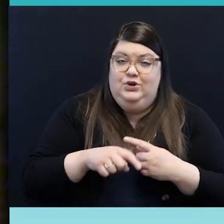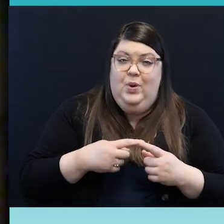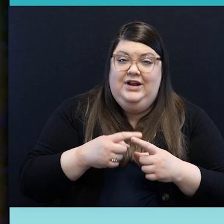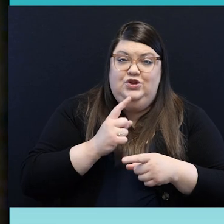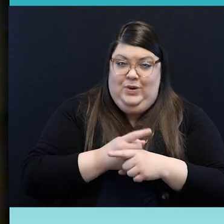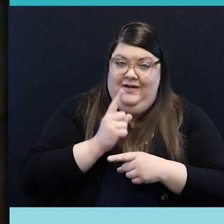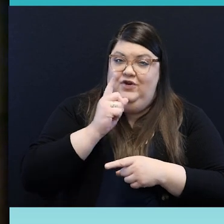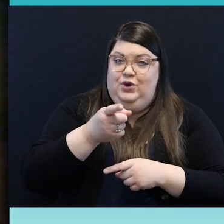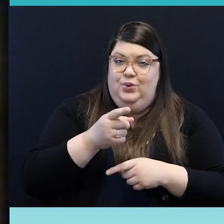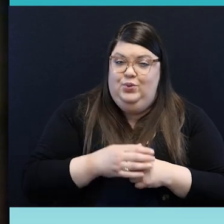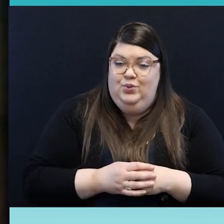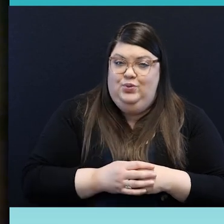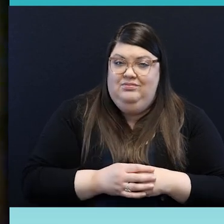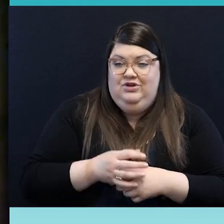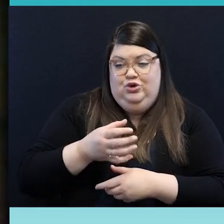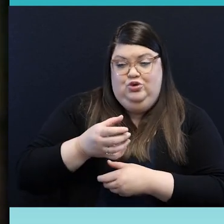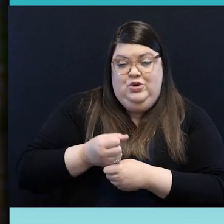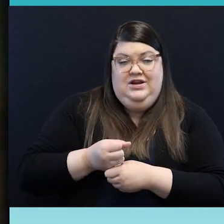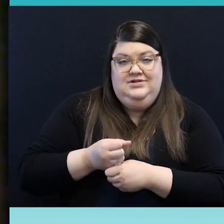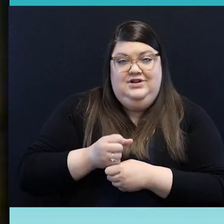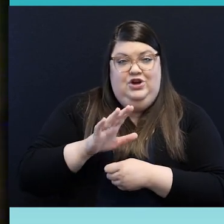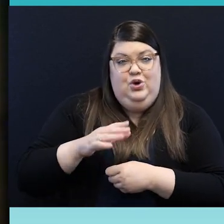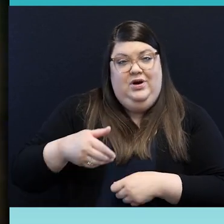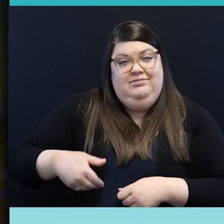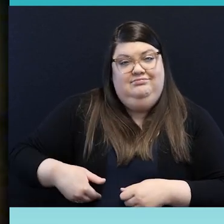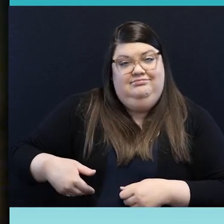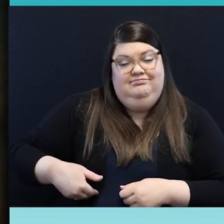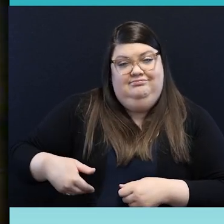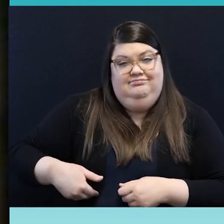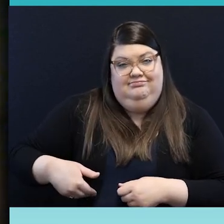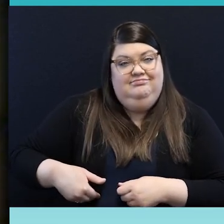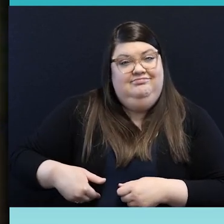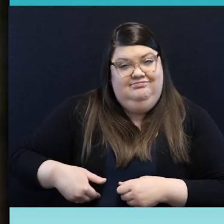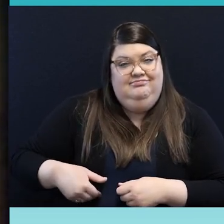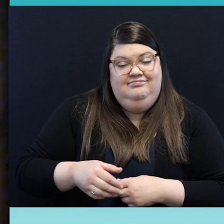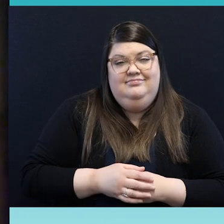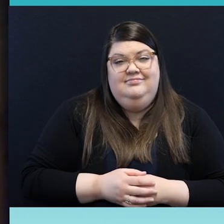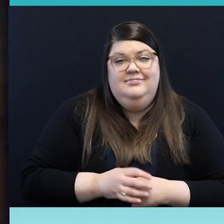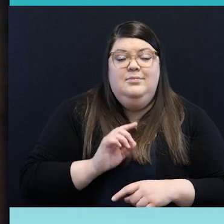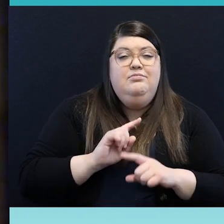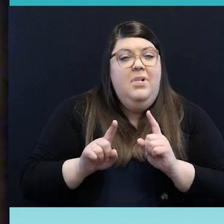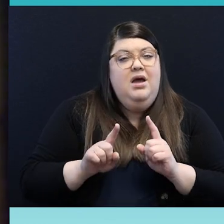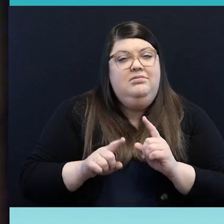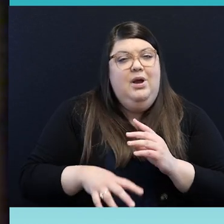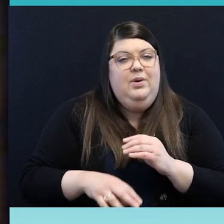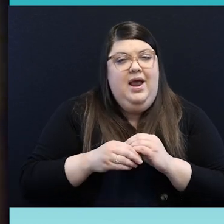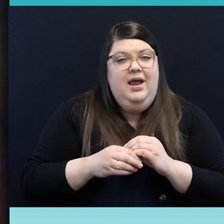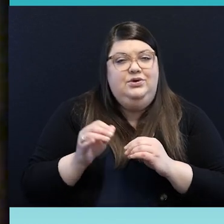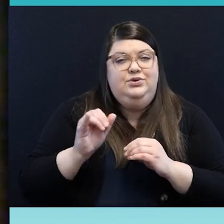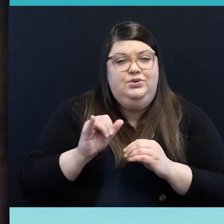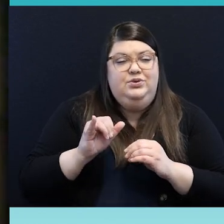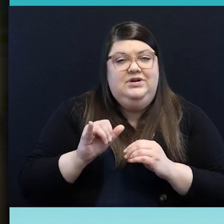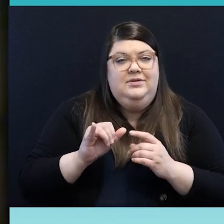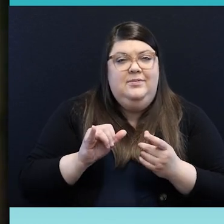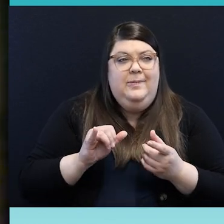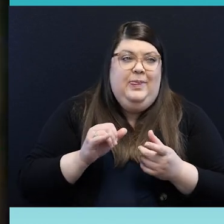you, and to trust your gut, trust your instincts. But I would add to that about in